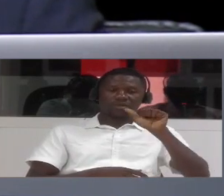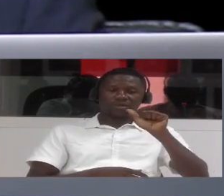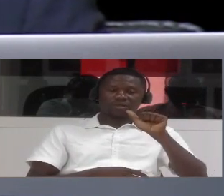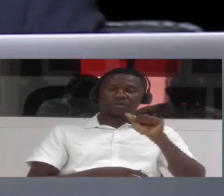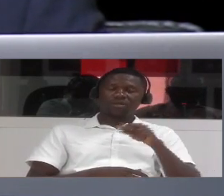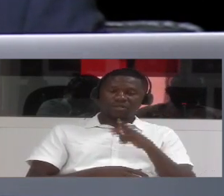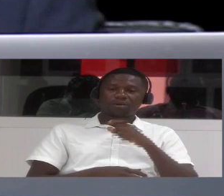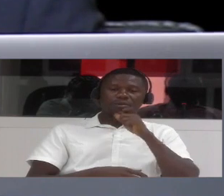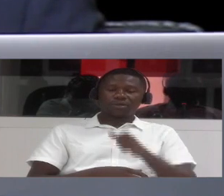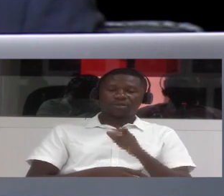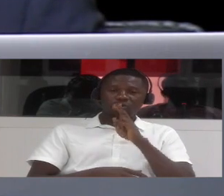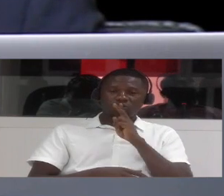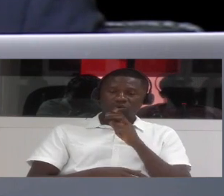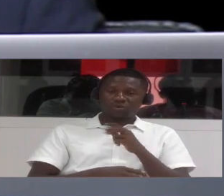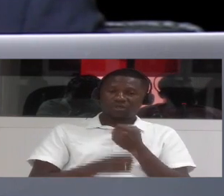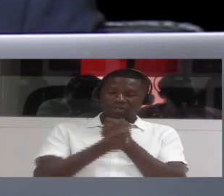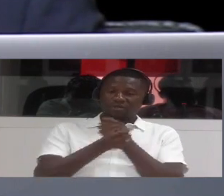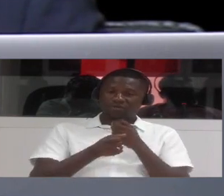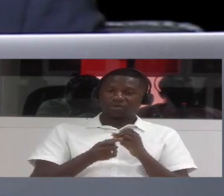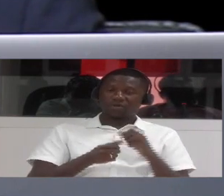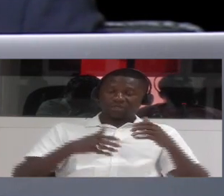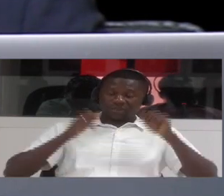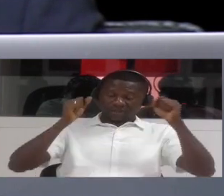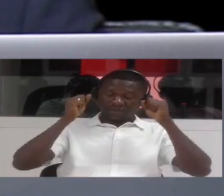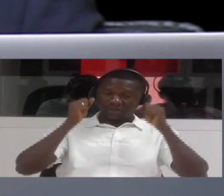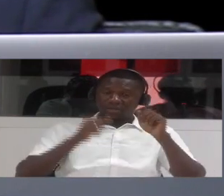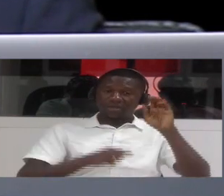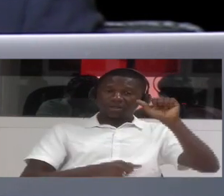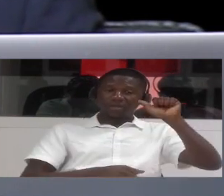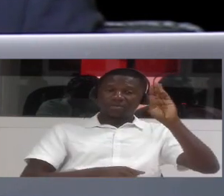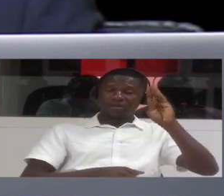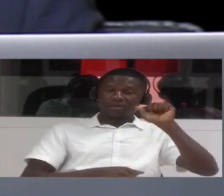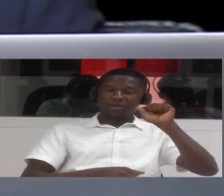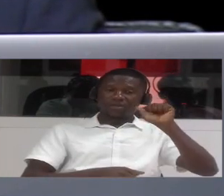Interesting. Then 30 August 1998, Theophilus George,